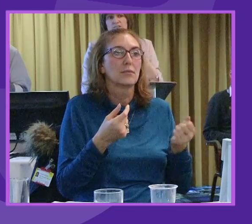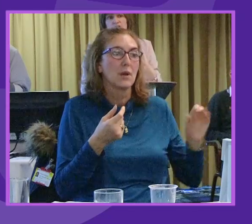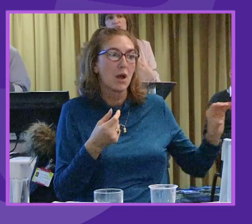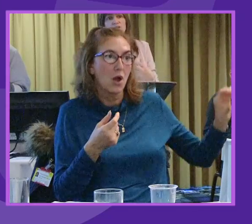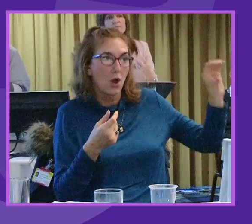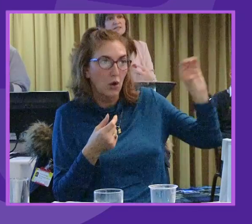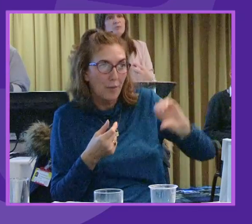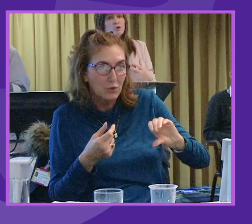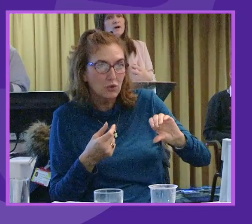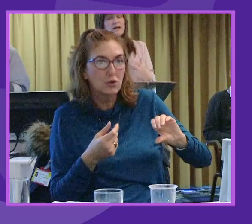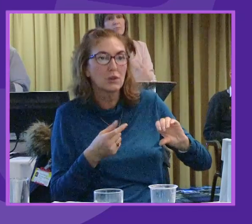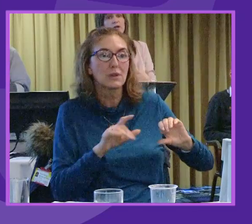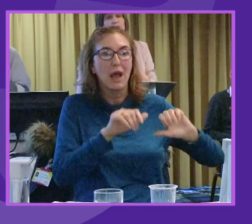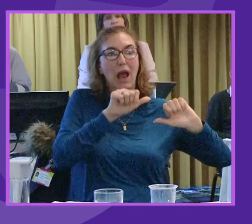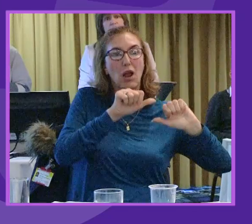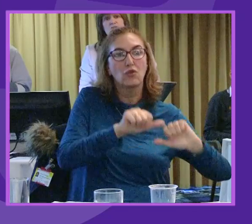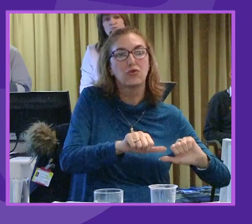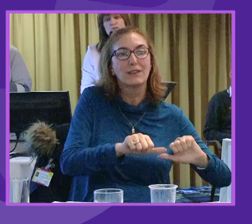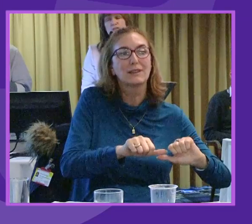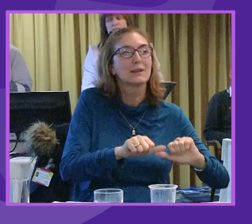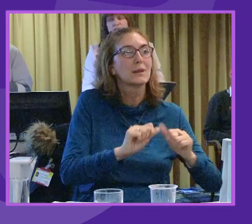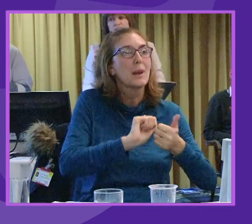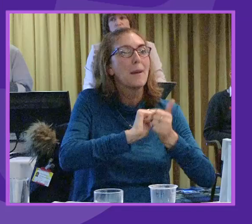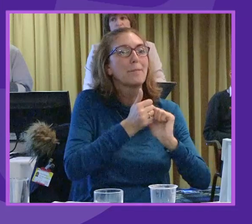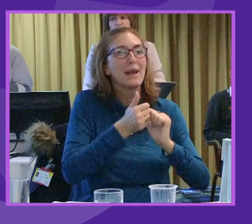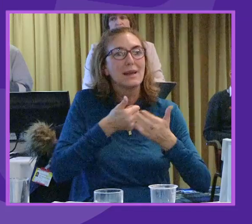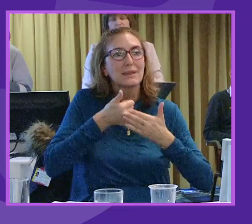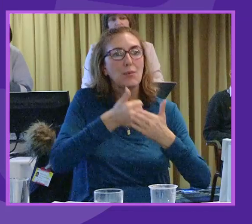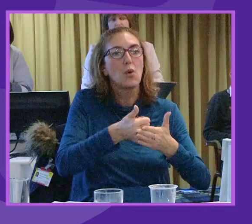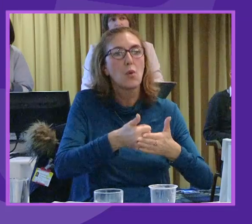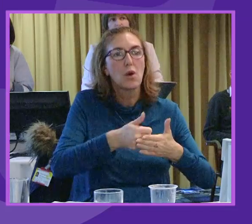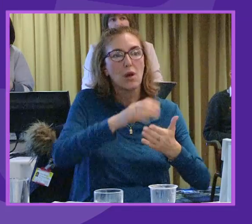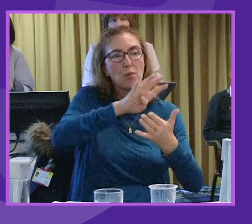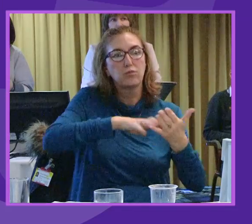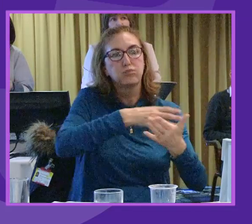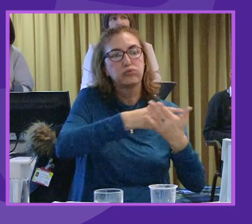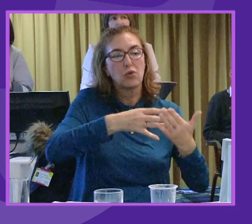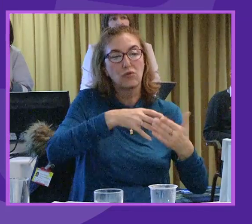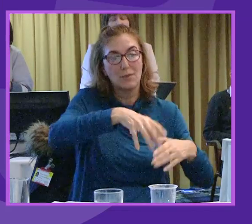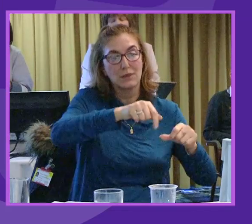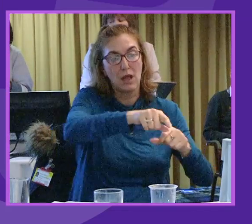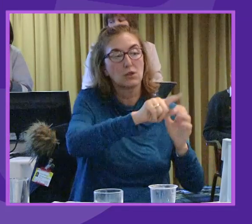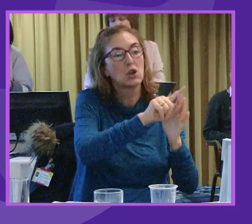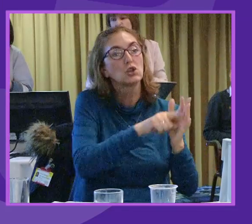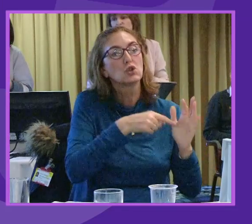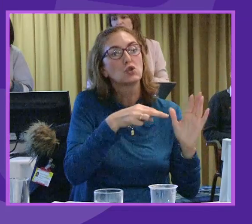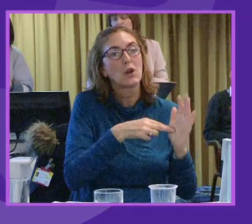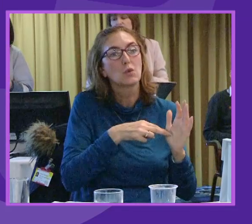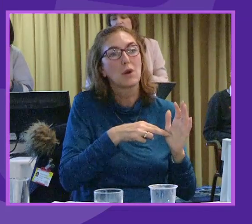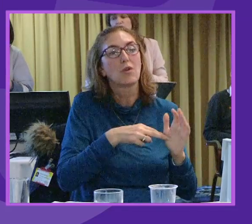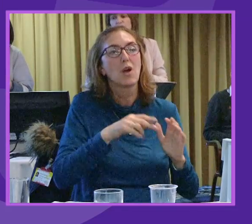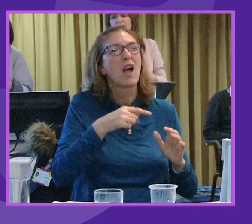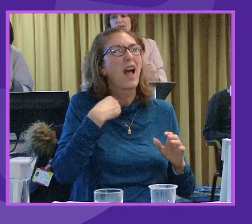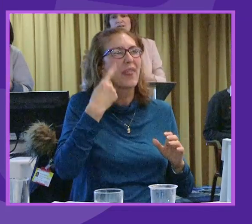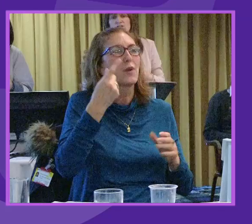commissioned an accredited peer support worker programme to run in January,